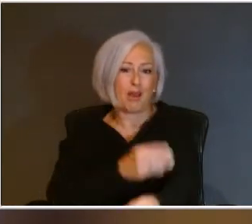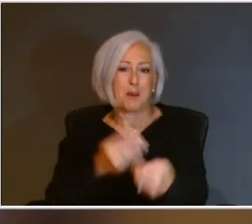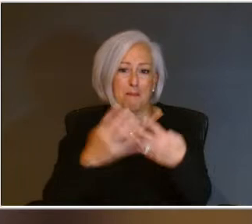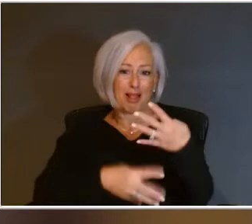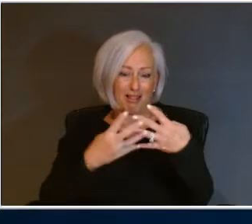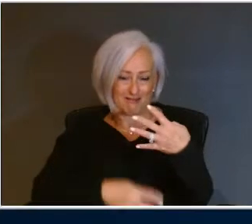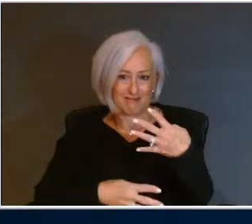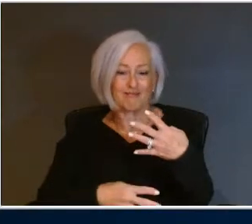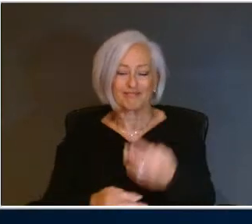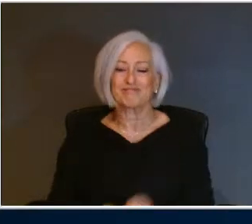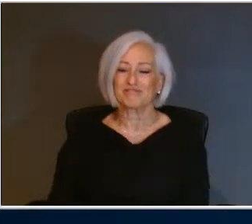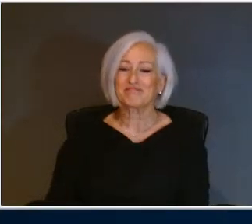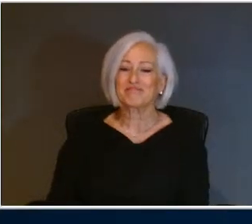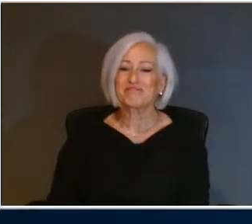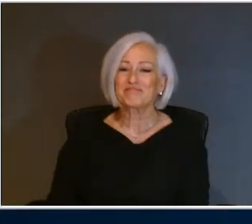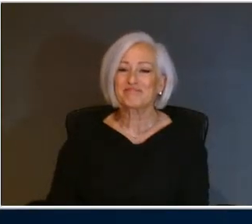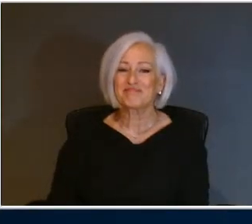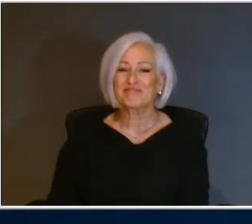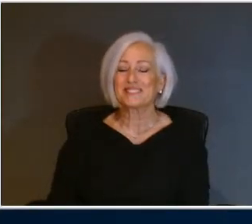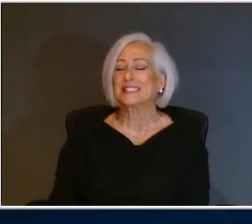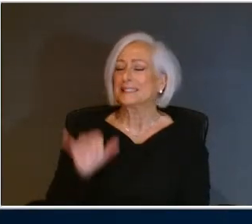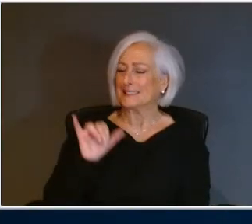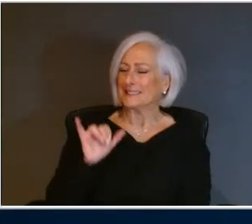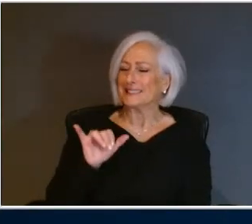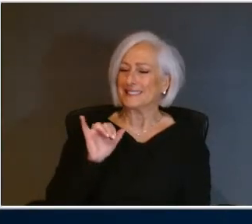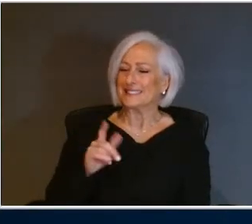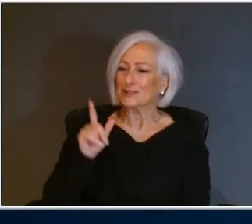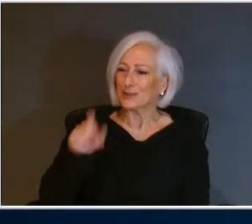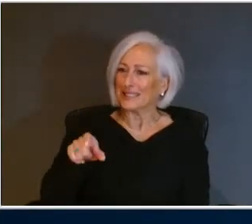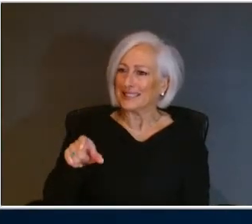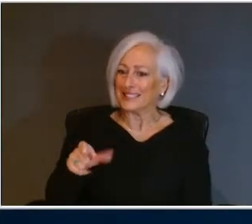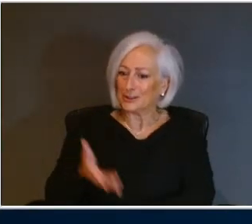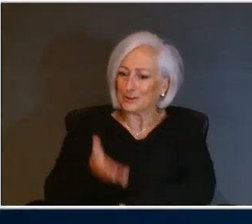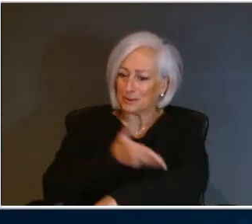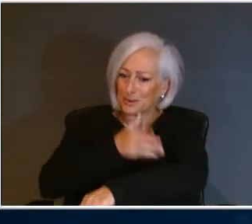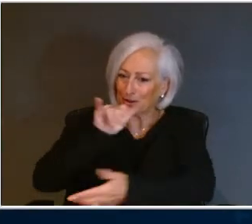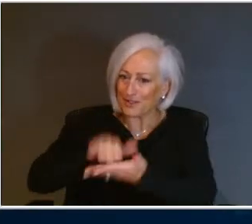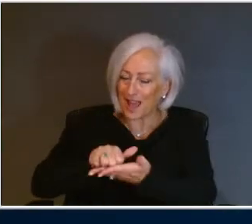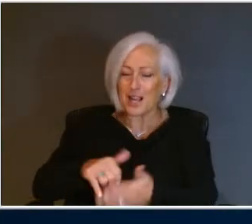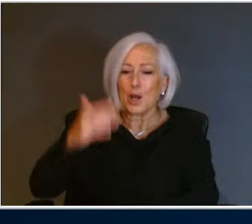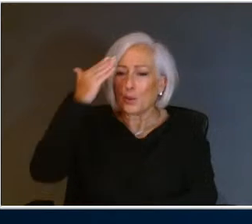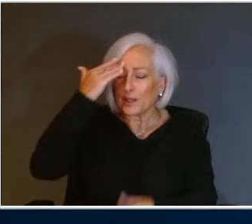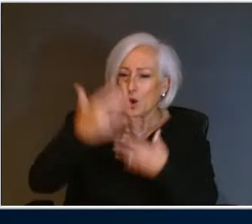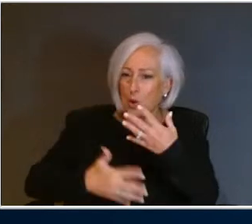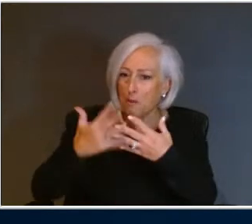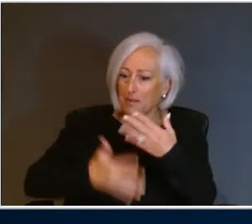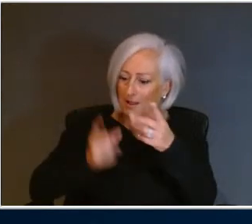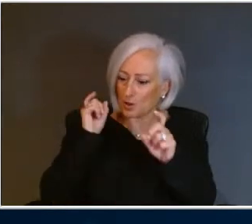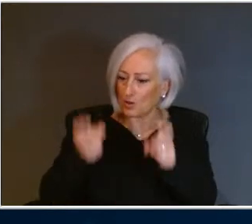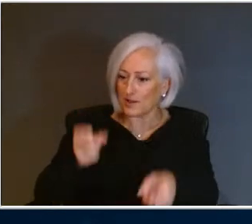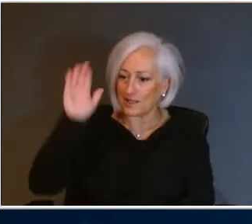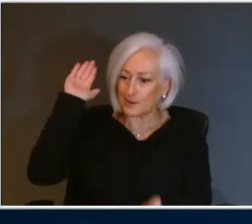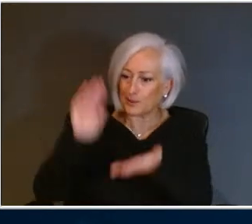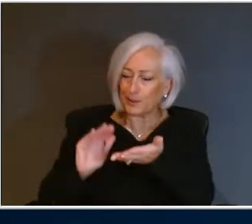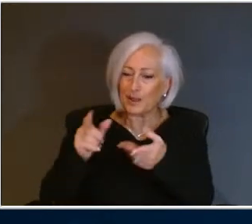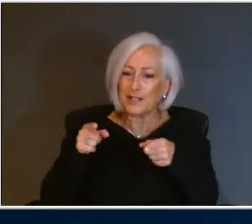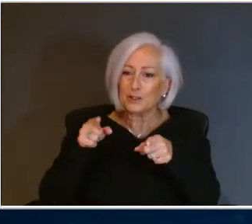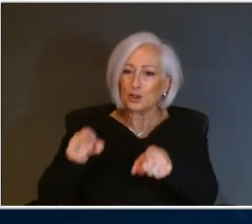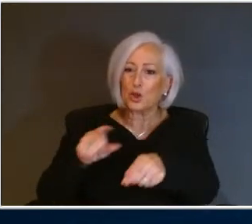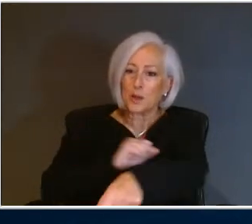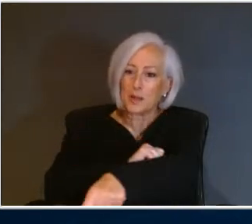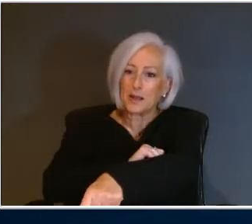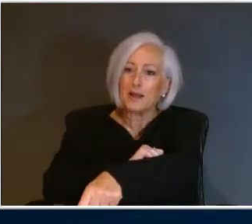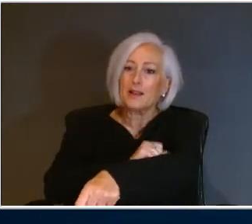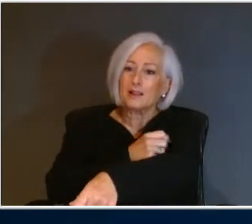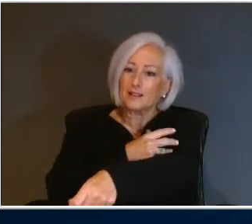for us. Yeah, we've got some work to do. So we know the blood donations dropped during the pandemic. You talked with us on our program many, many